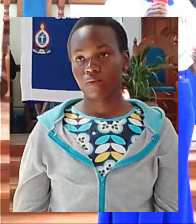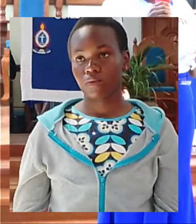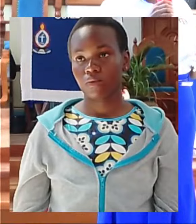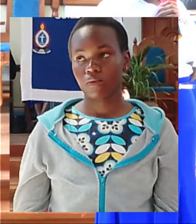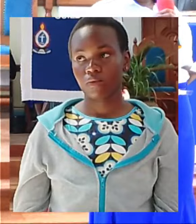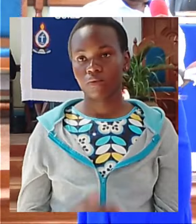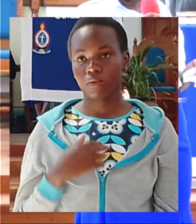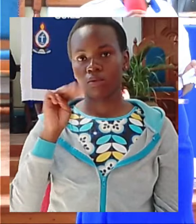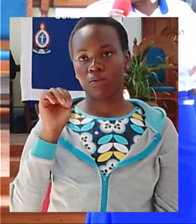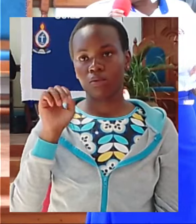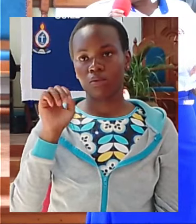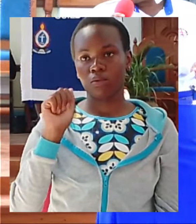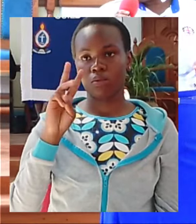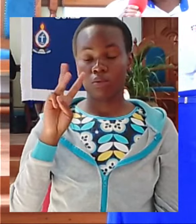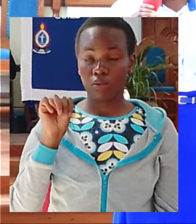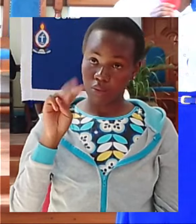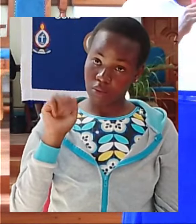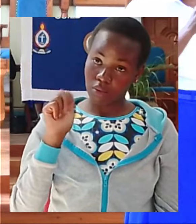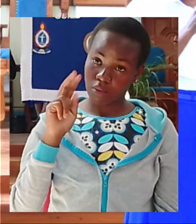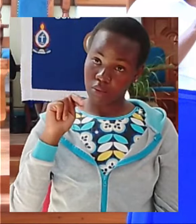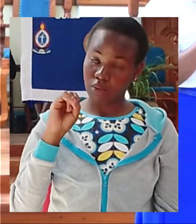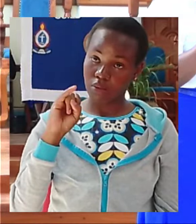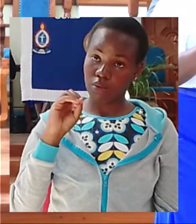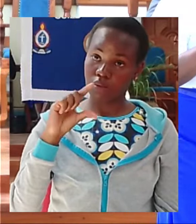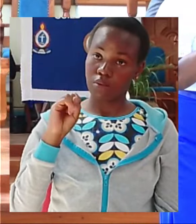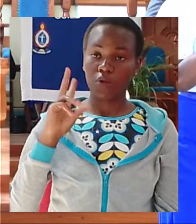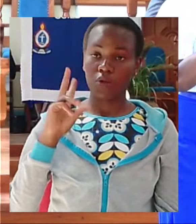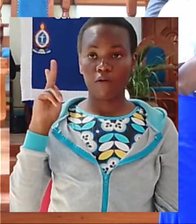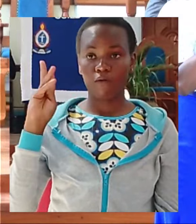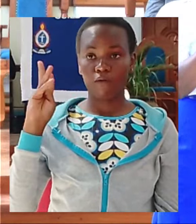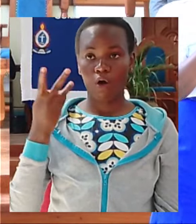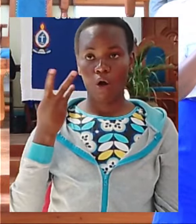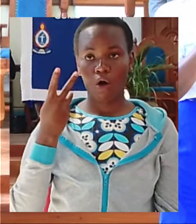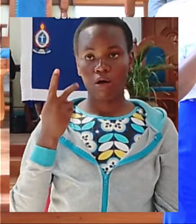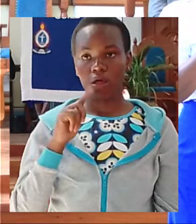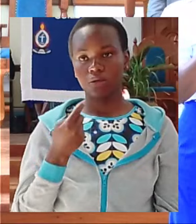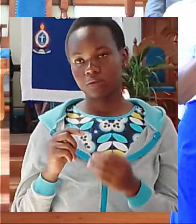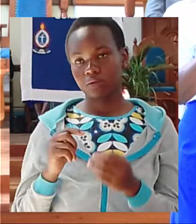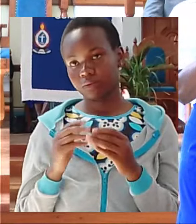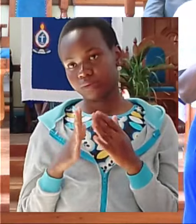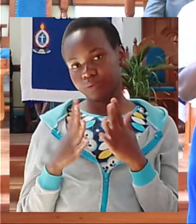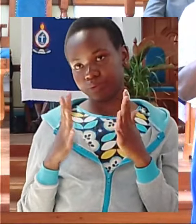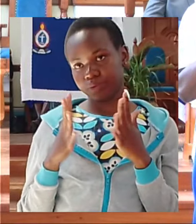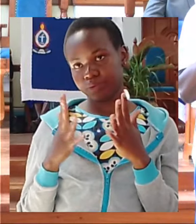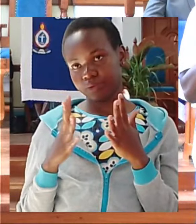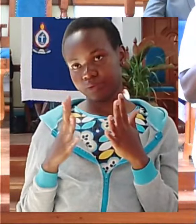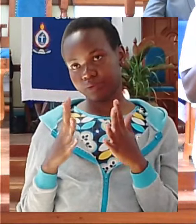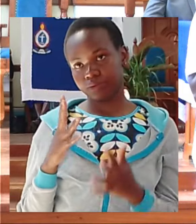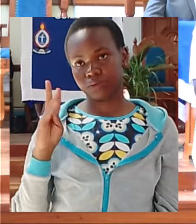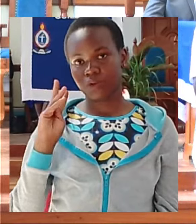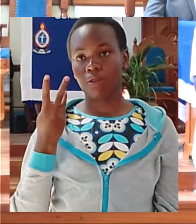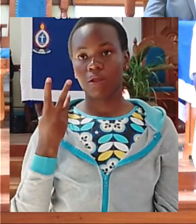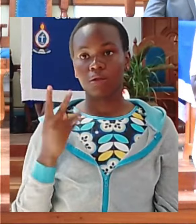So Mr. Mwangi has brought us 4,000. Can we give him CBC clap? Nimoja two,